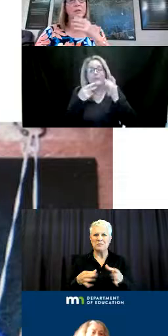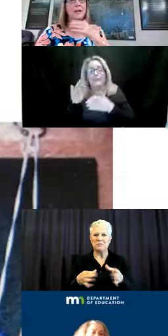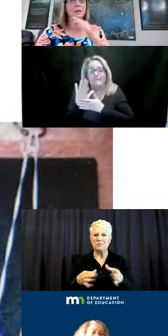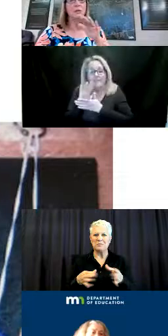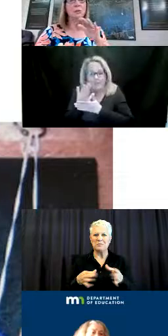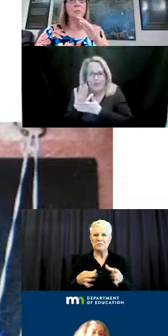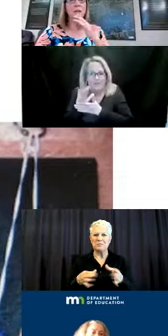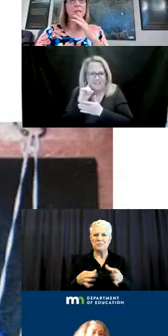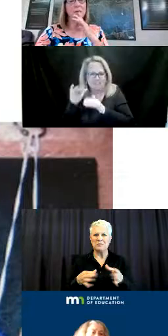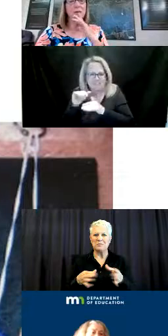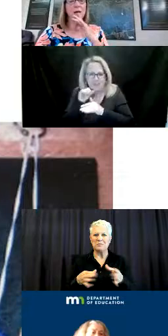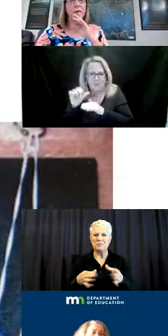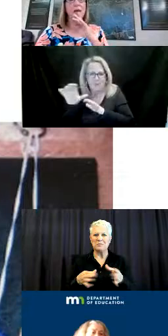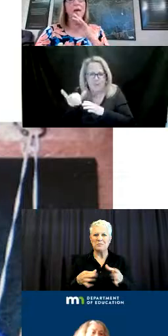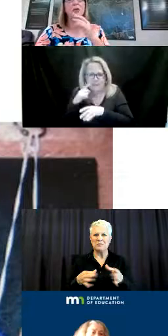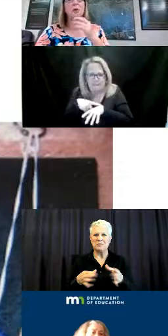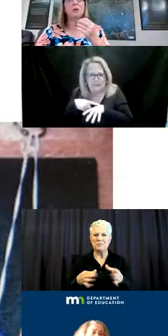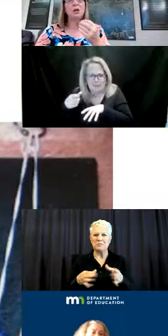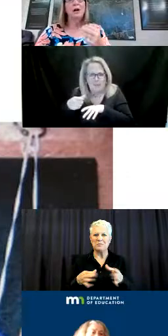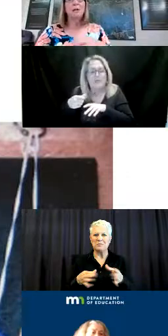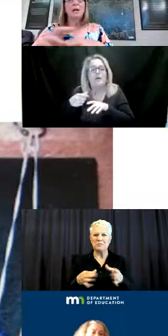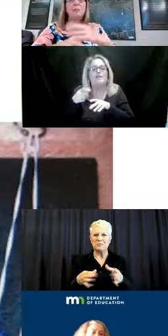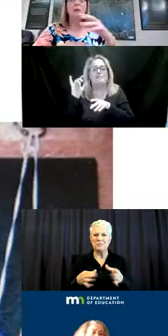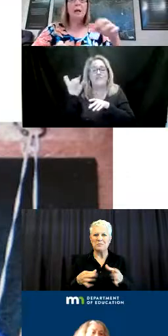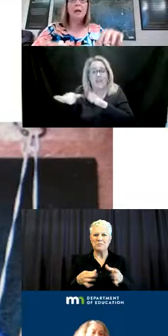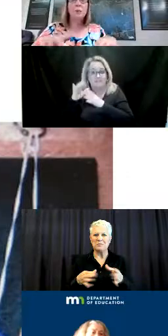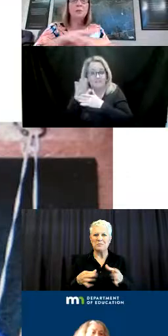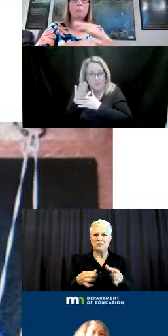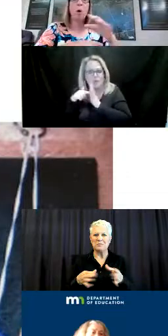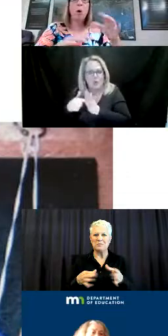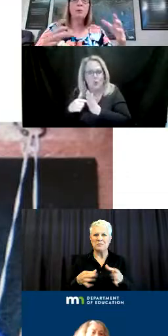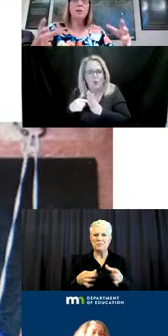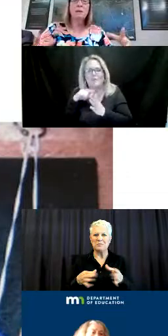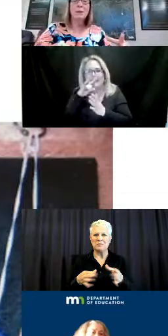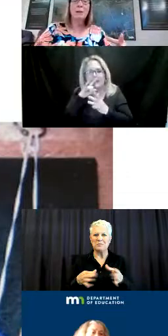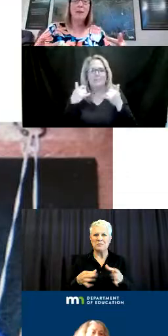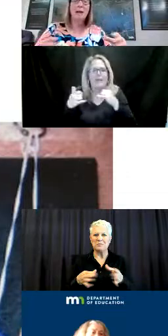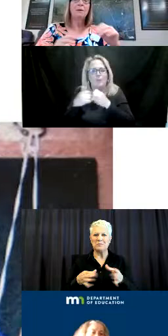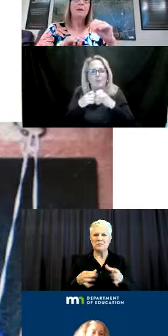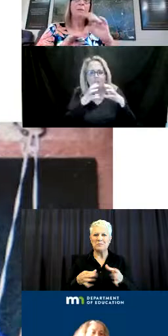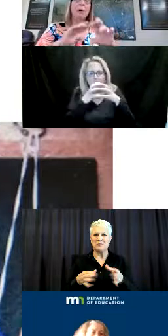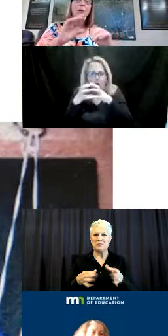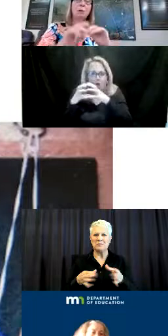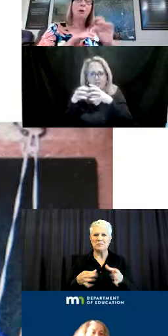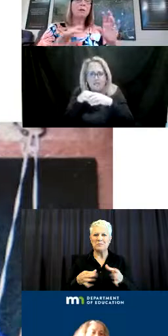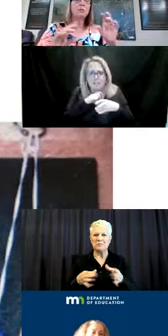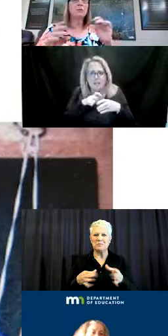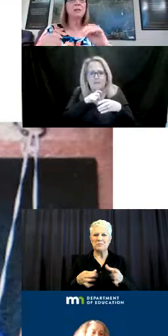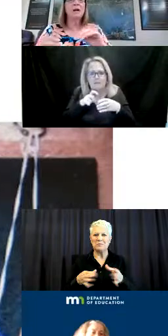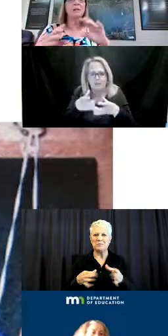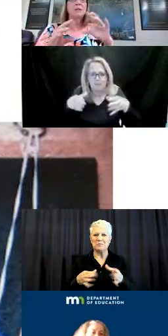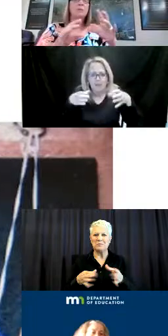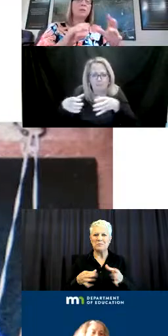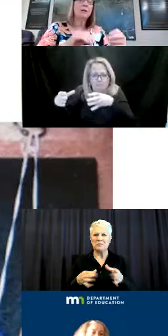will just not do because of time, shows a child kind of playing with some balls in a metal pan. And the balls are all